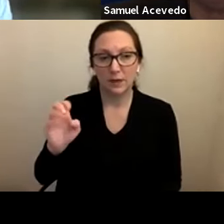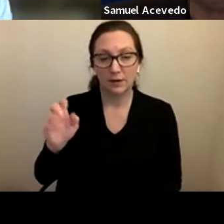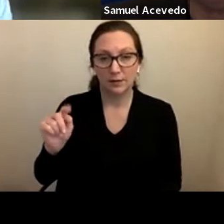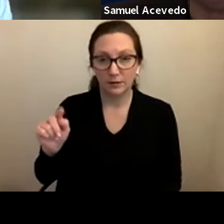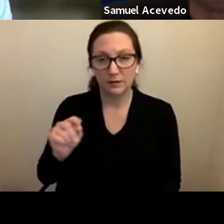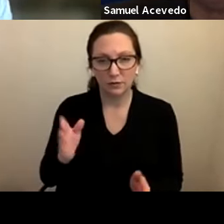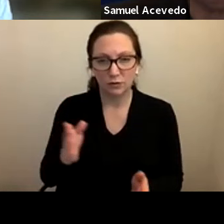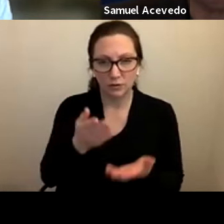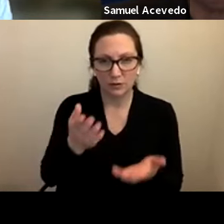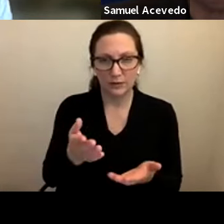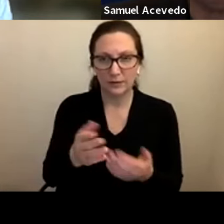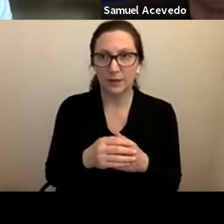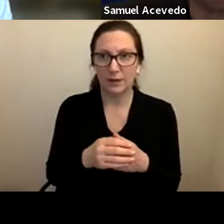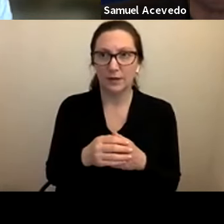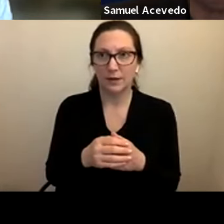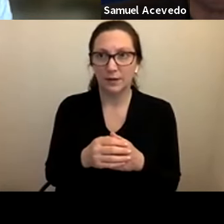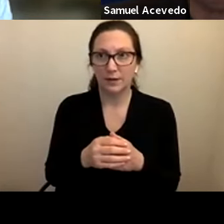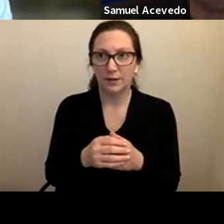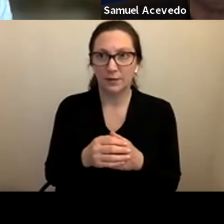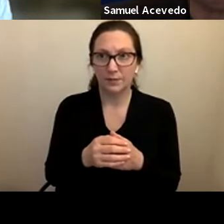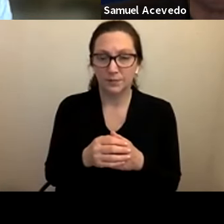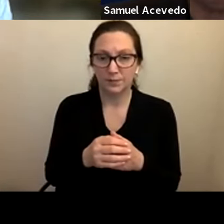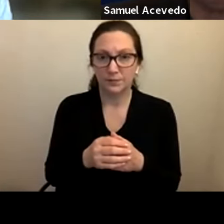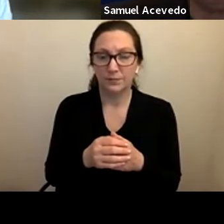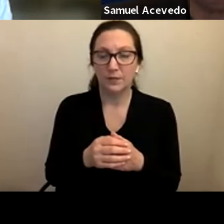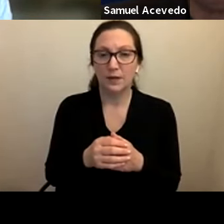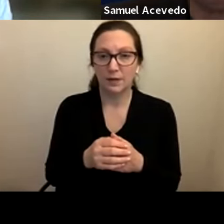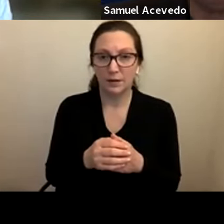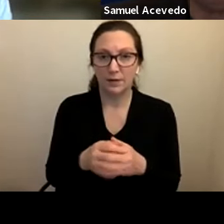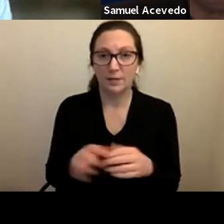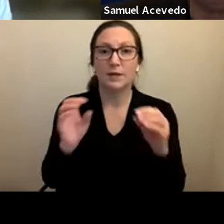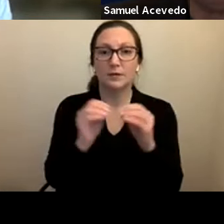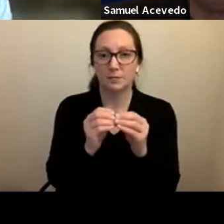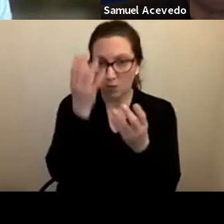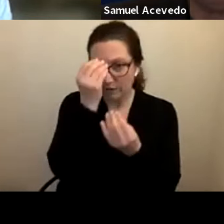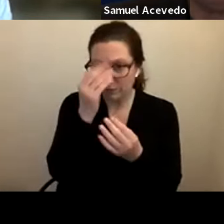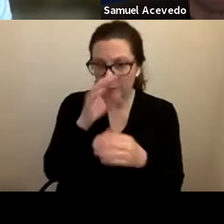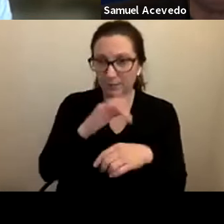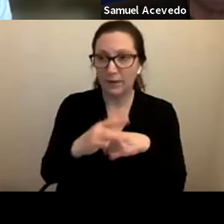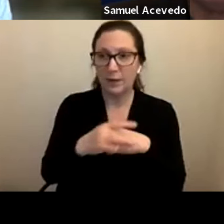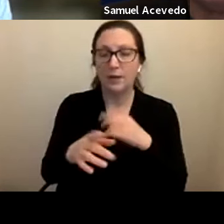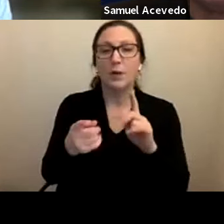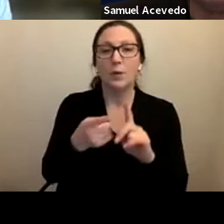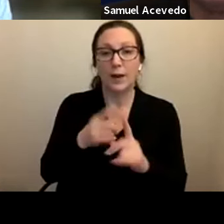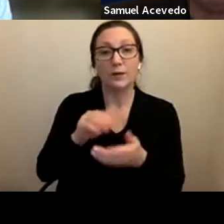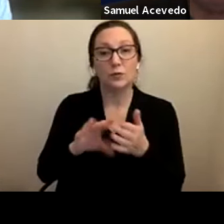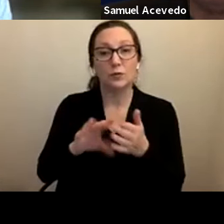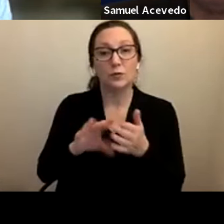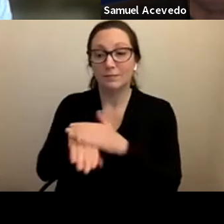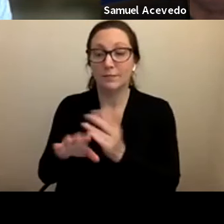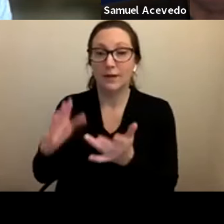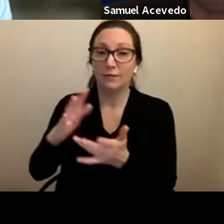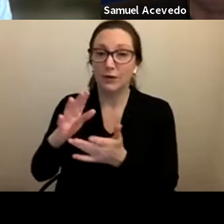there's a lot more information available when a student is entering freshman year at a university than